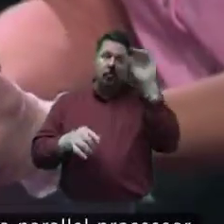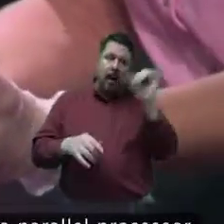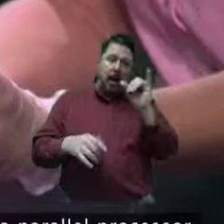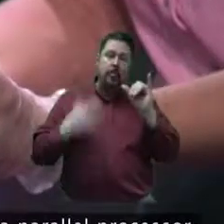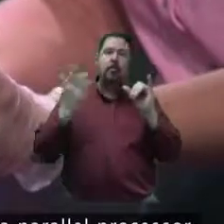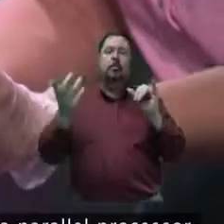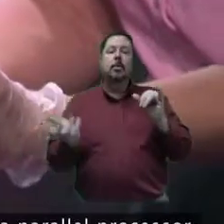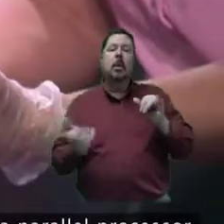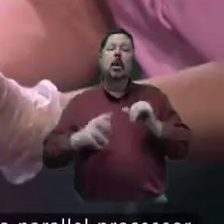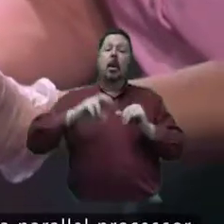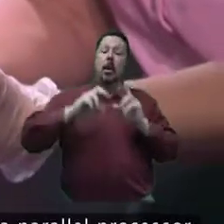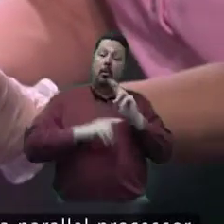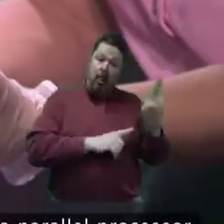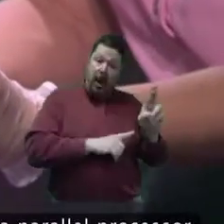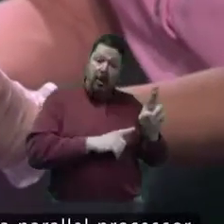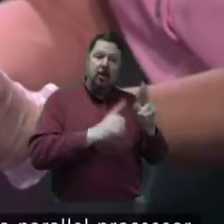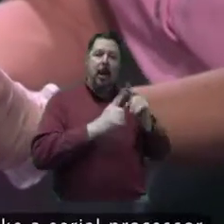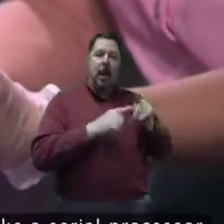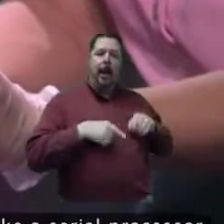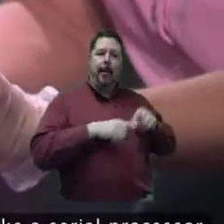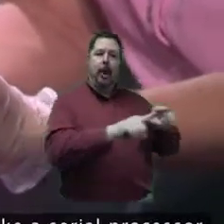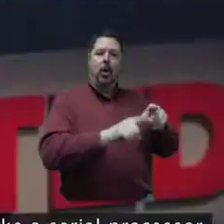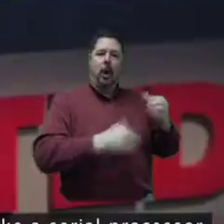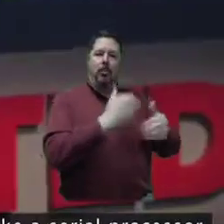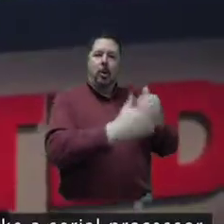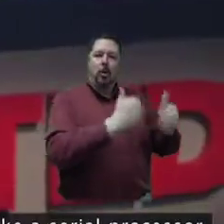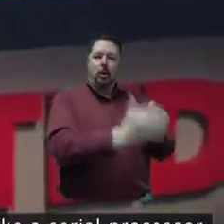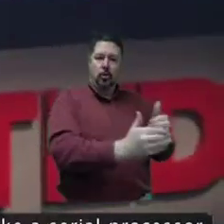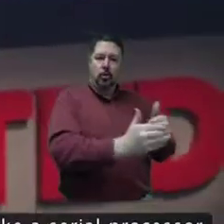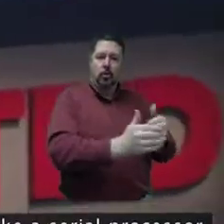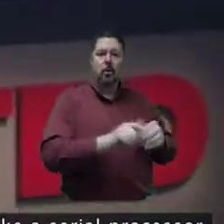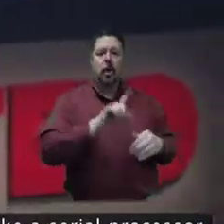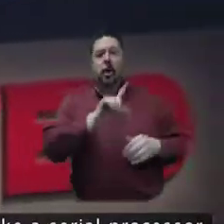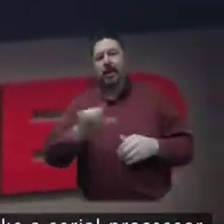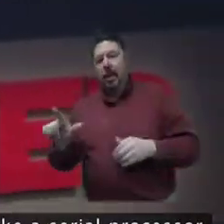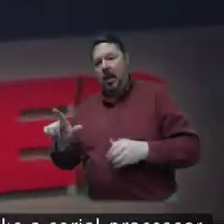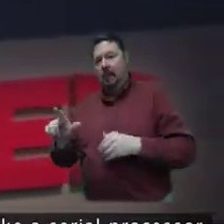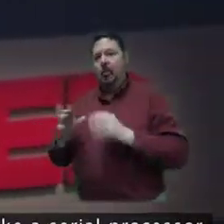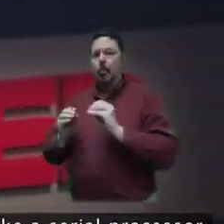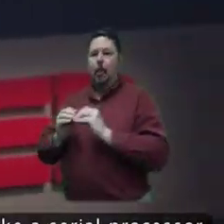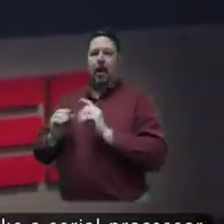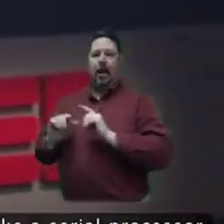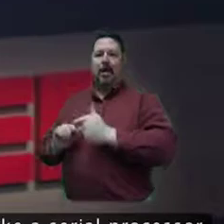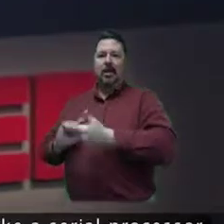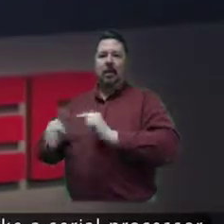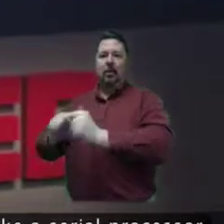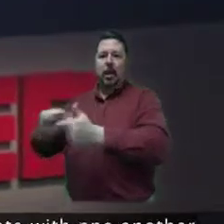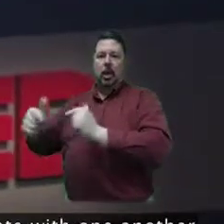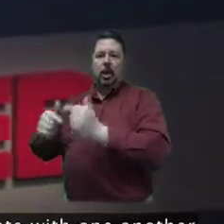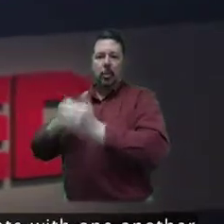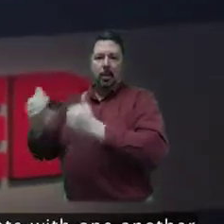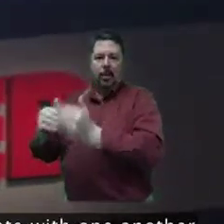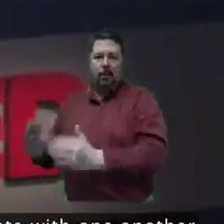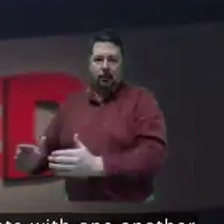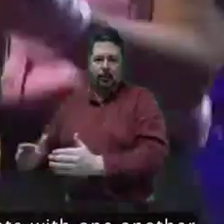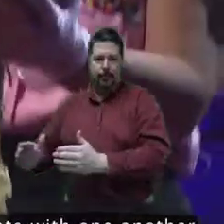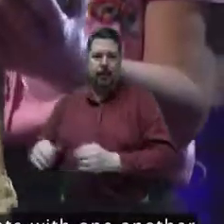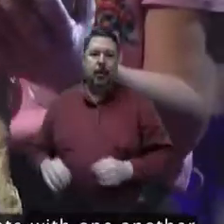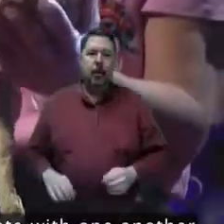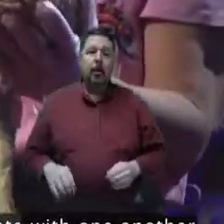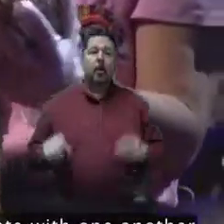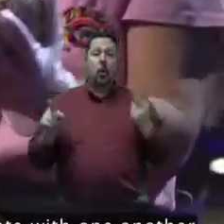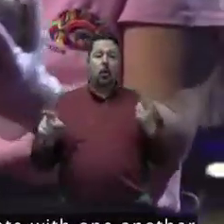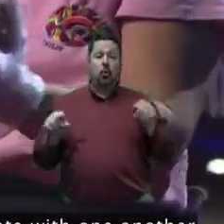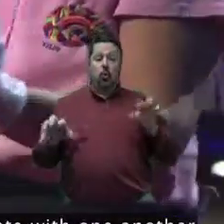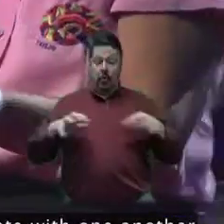right hemisphere functions like a parallel processor, while our left hemisphere functions like a serial processor. The